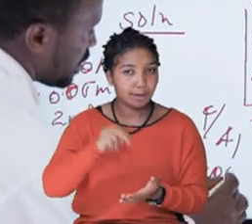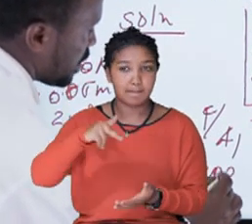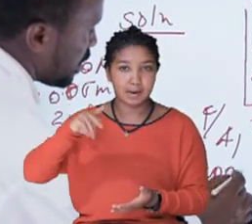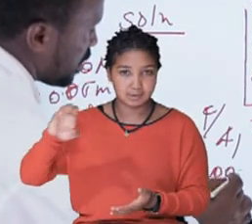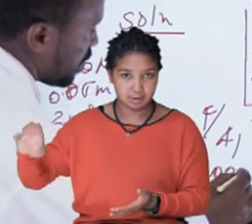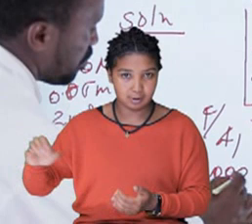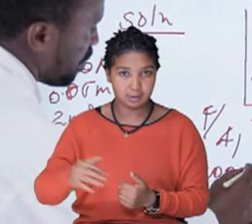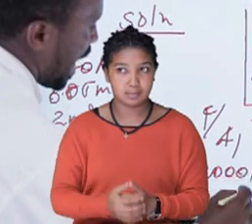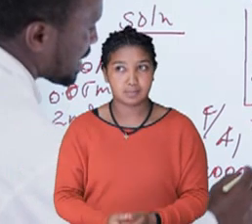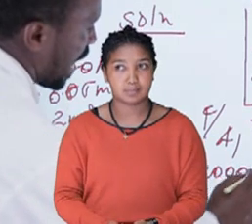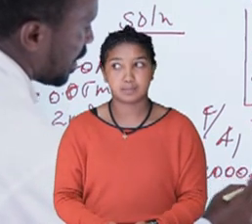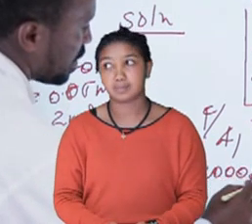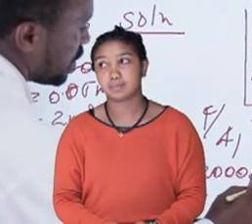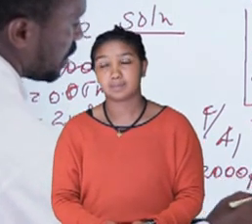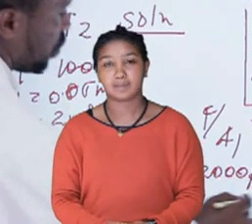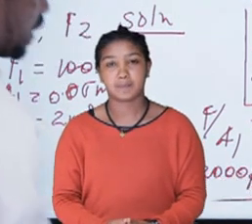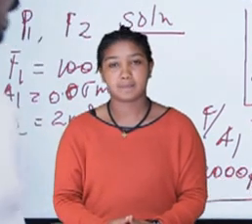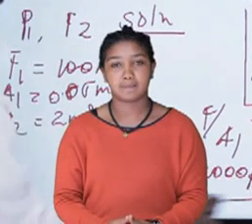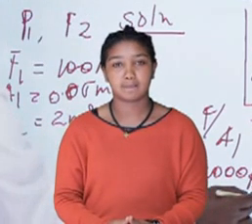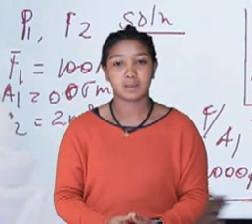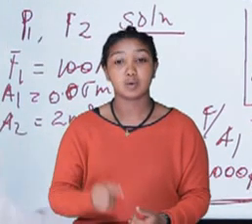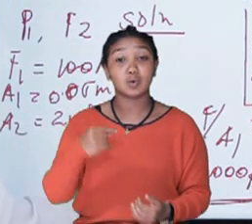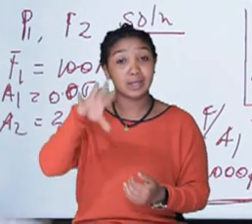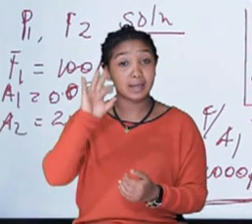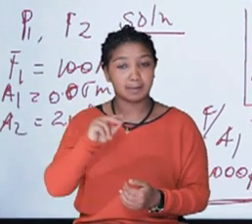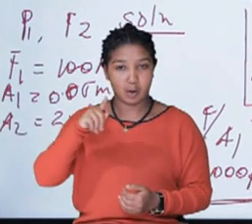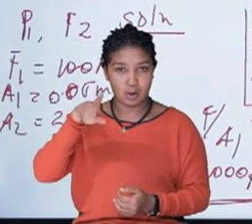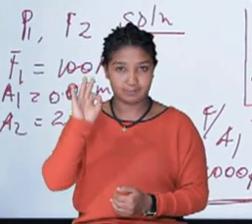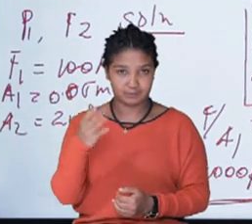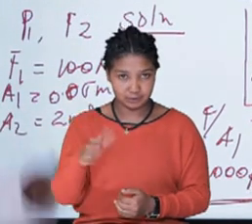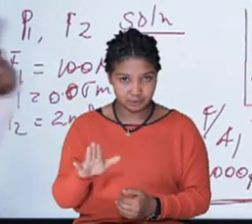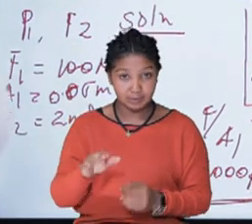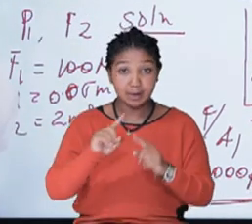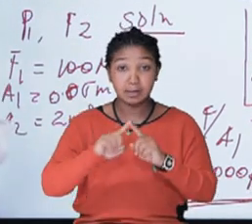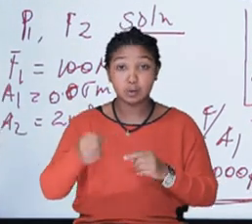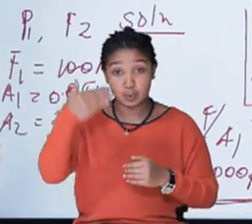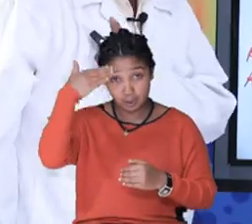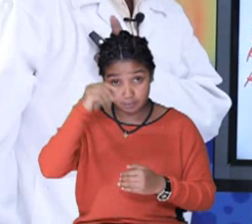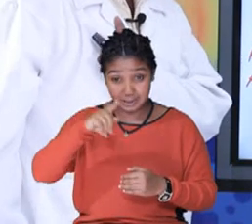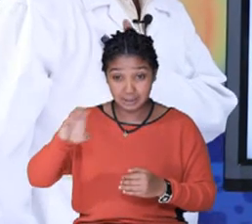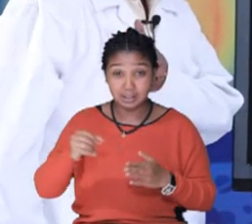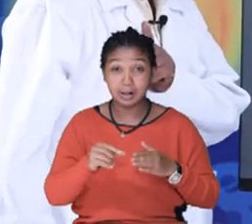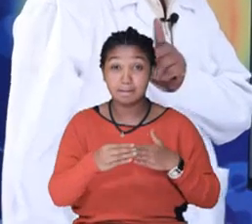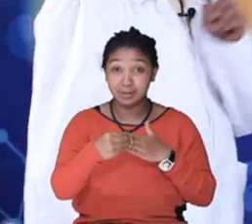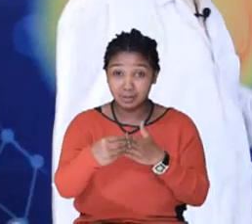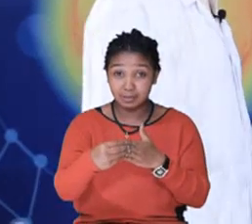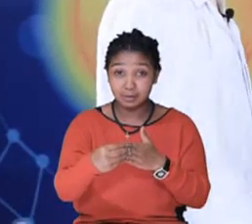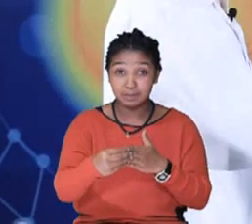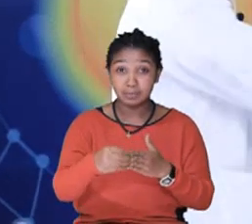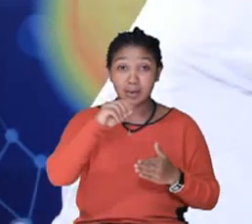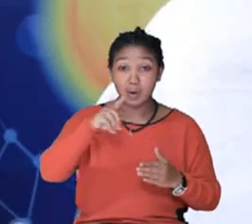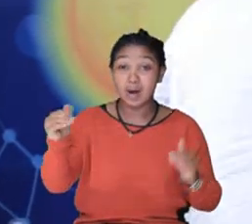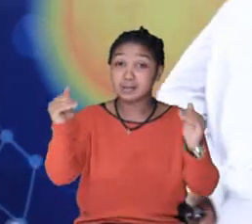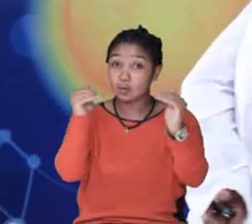2000 Pascal. We get P1. But we know from Pascal principles,